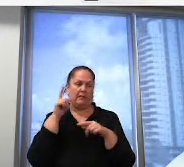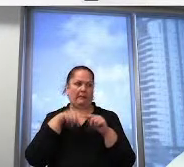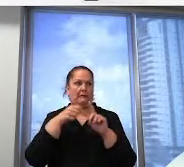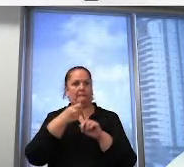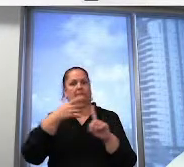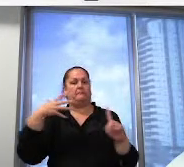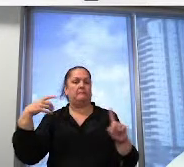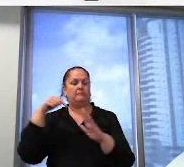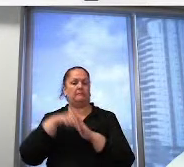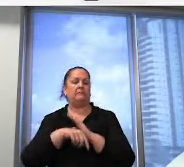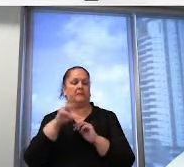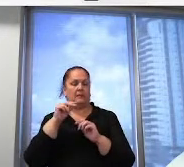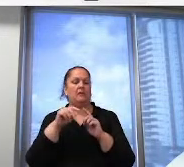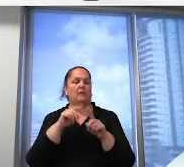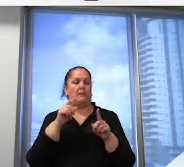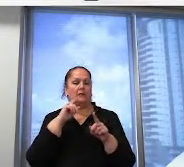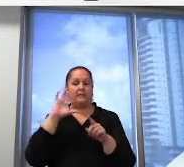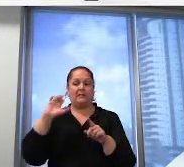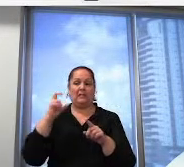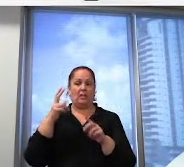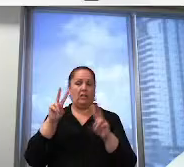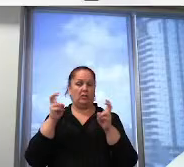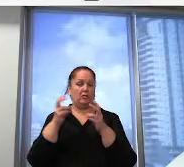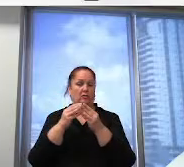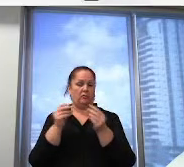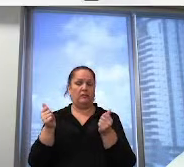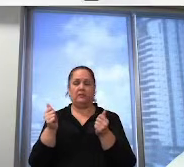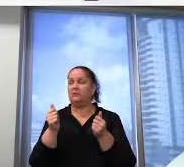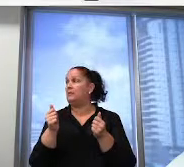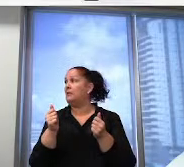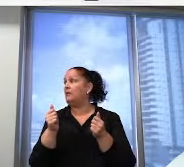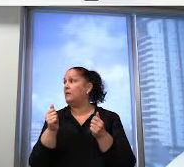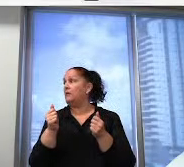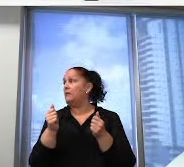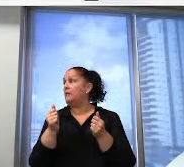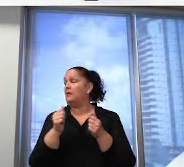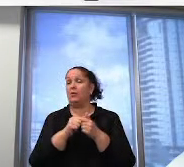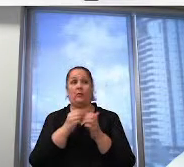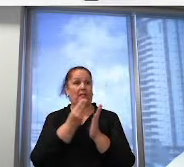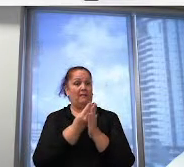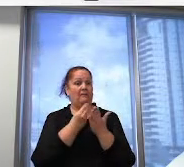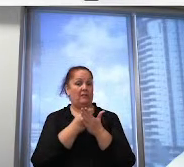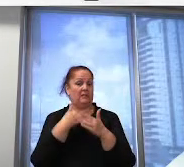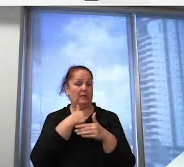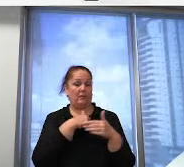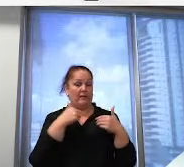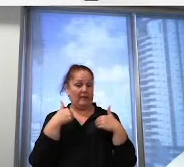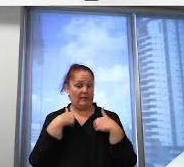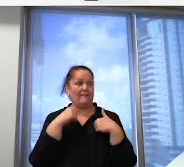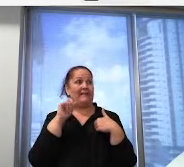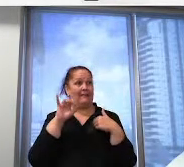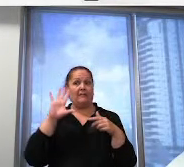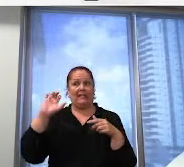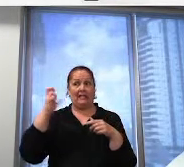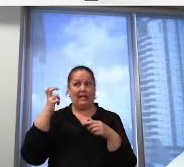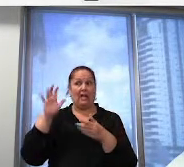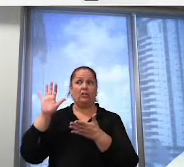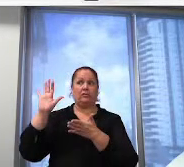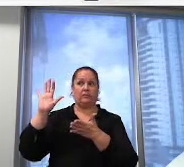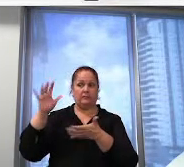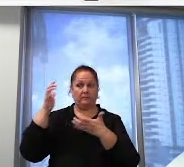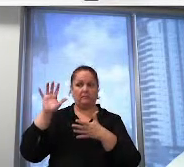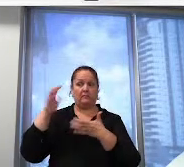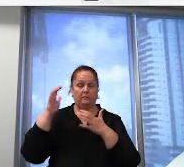into the things that we're working to resolve those cash issues. With the funding that we've got, as long as the